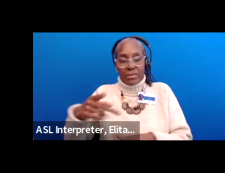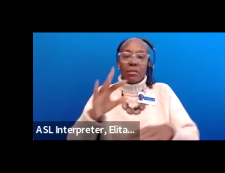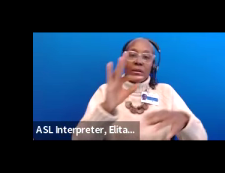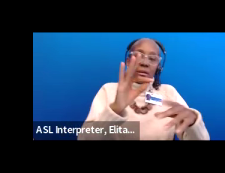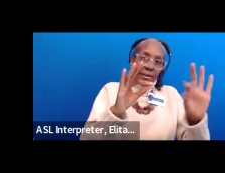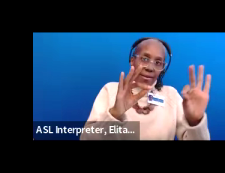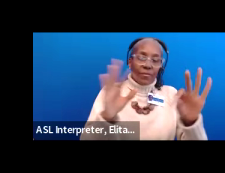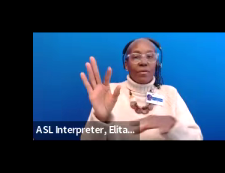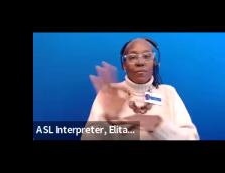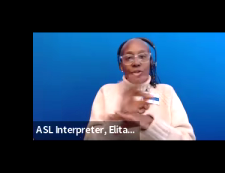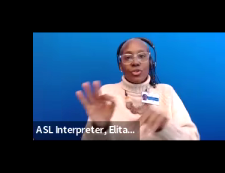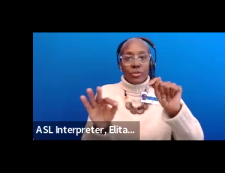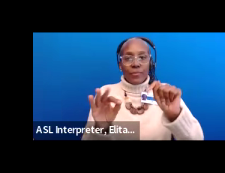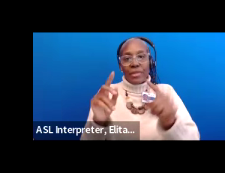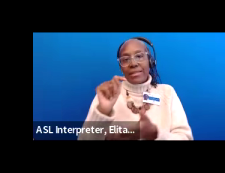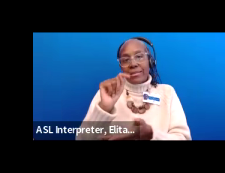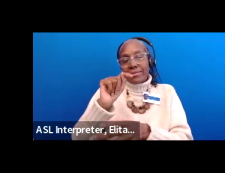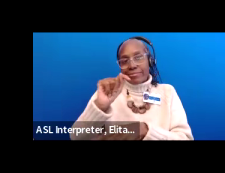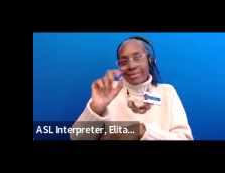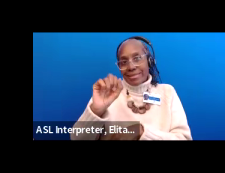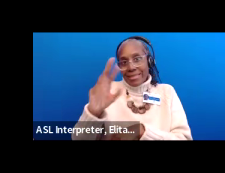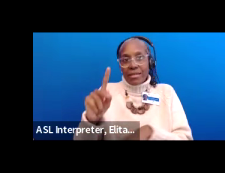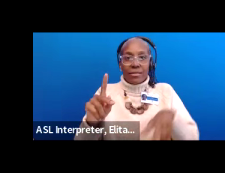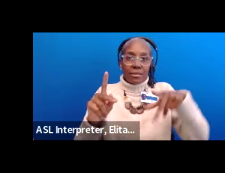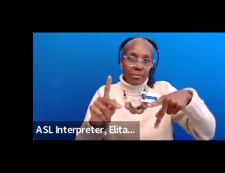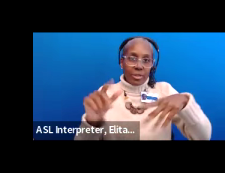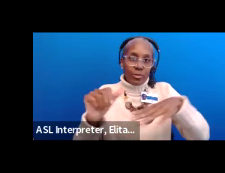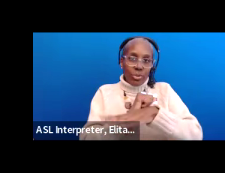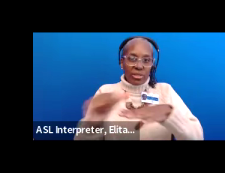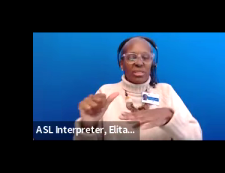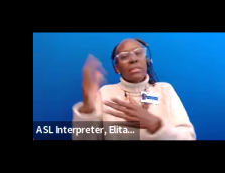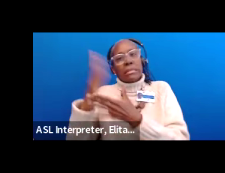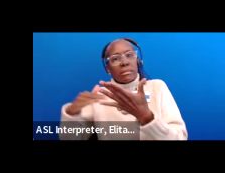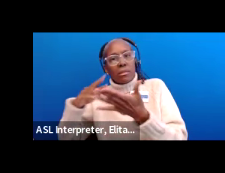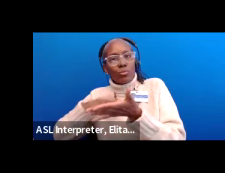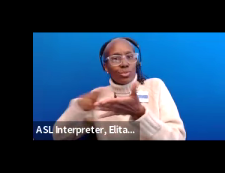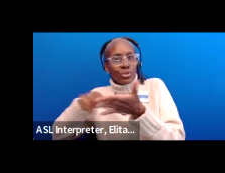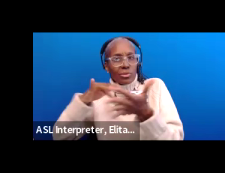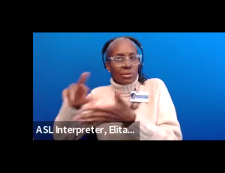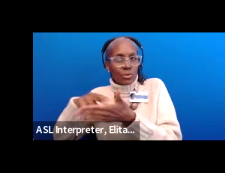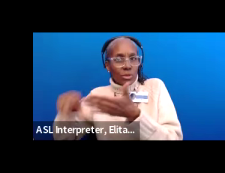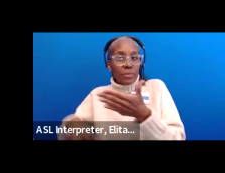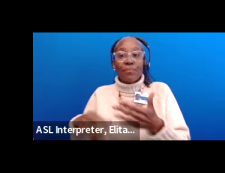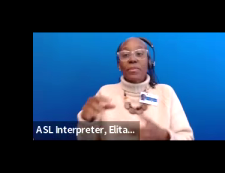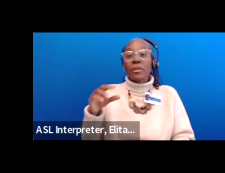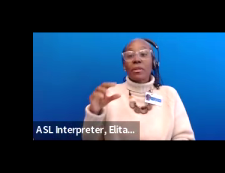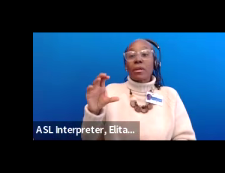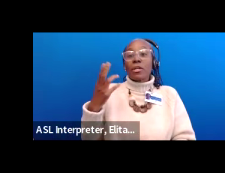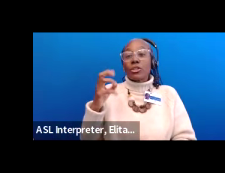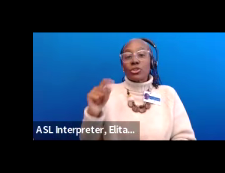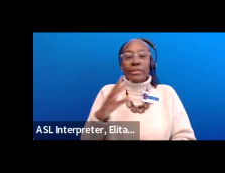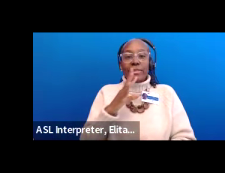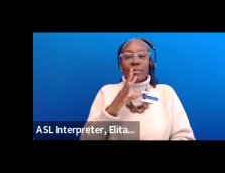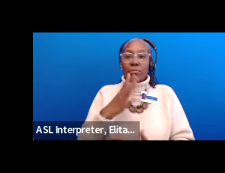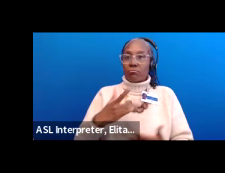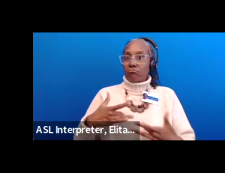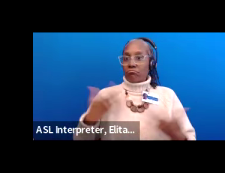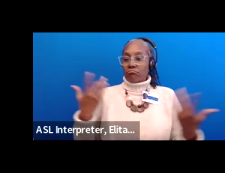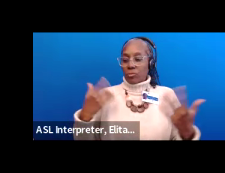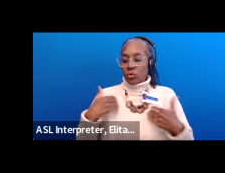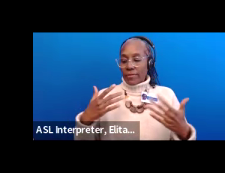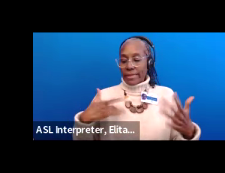detail some of the study results. Wonderful. Thank you, Dave, and welcome everyone. It's great to have so much excitement around this